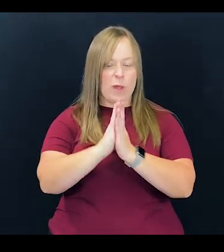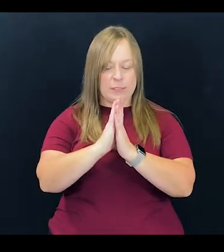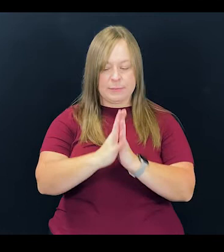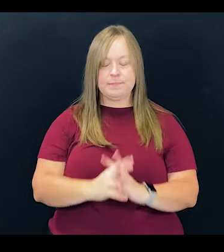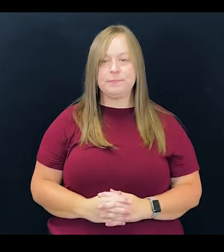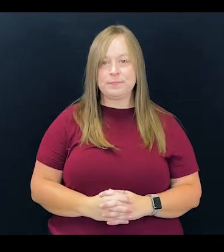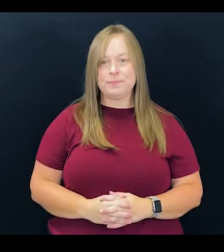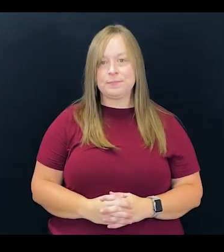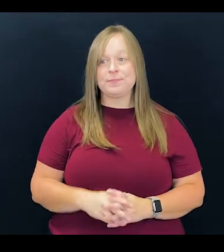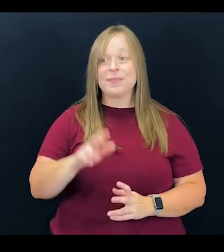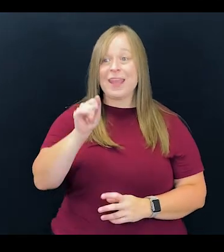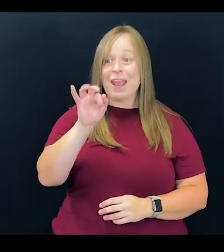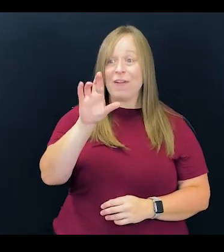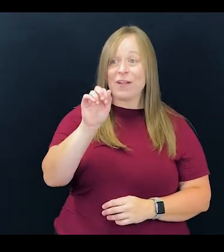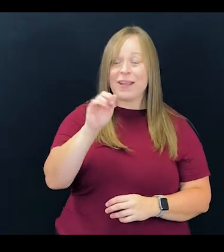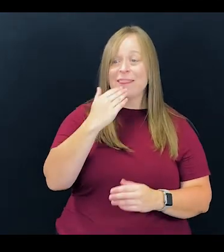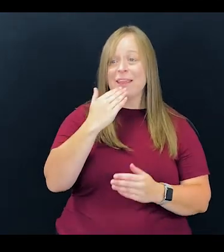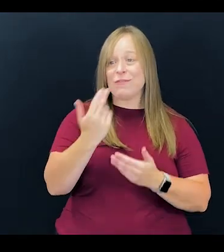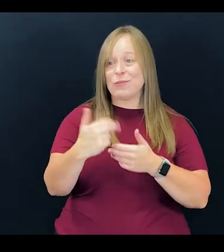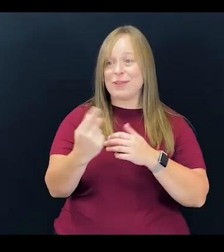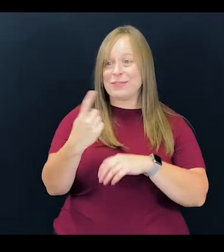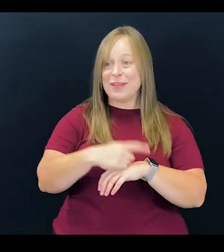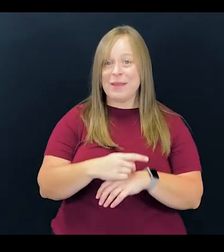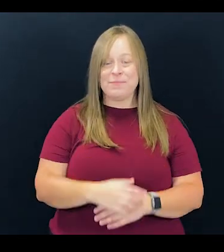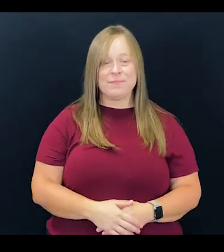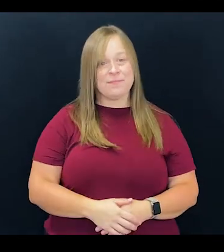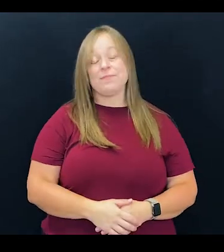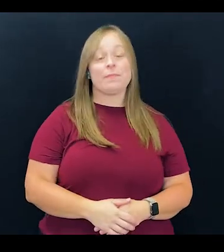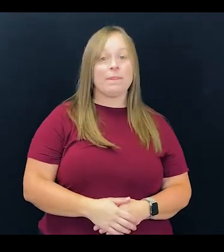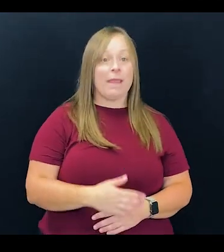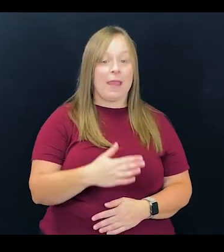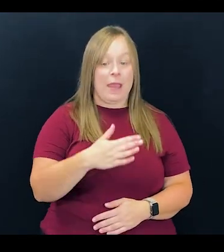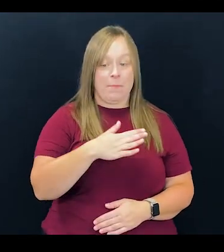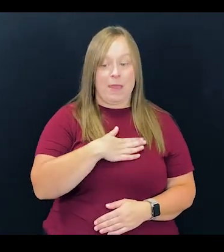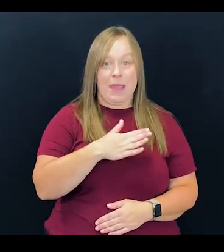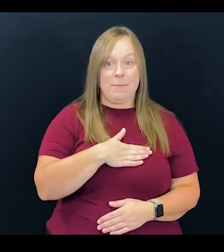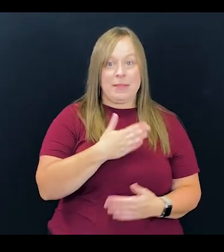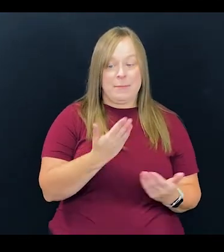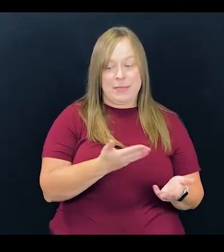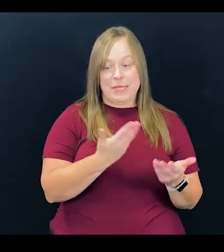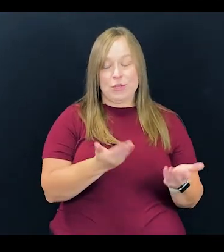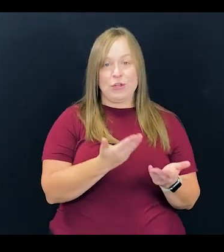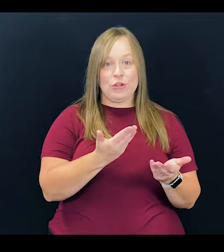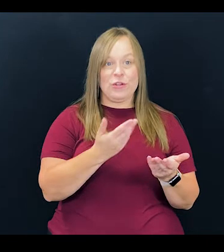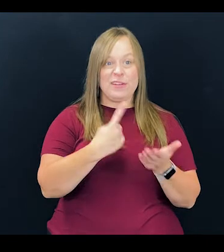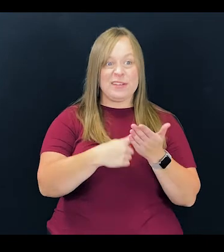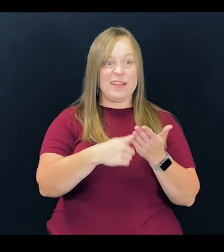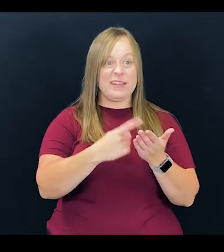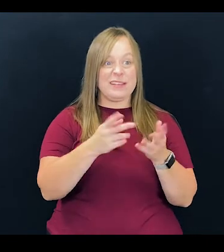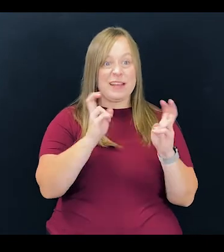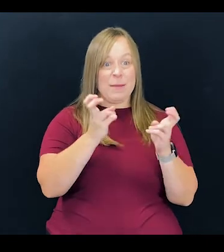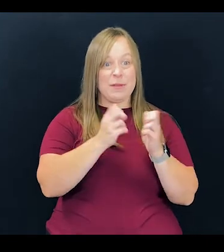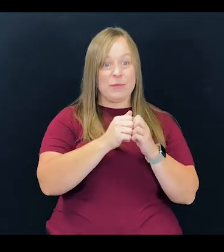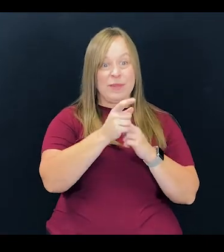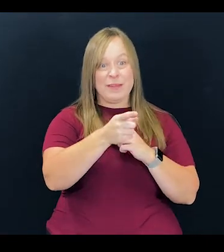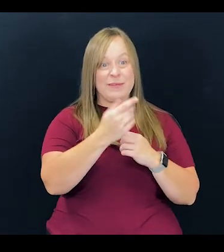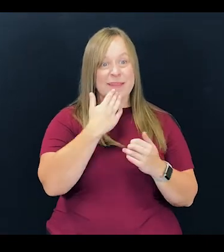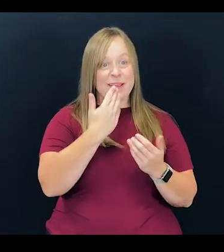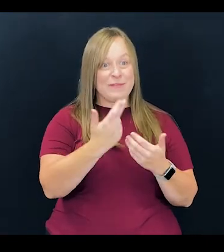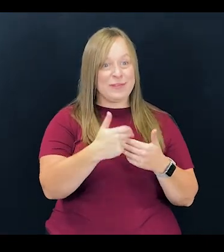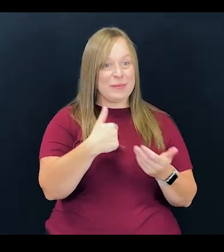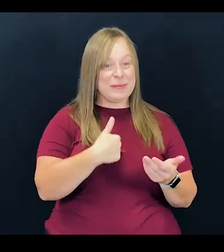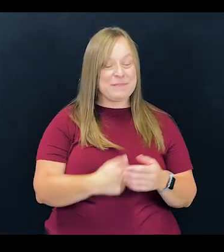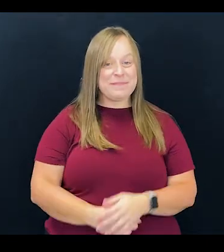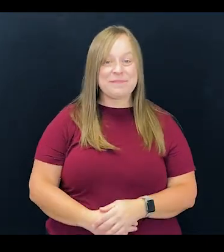her reasonable accommodation request. Erica, thank you so much for joining us today. I'm very glad to be here and discussing these